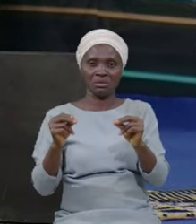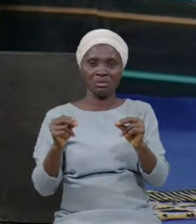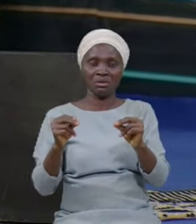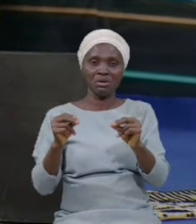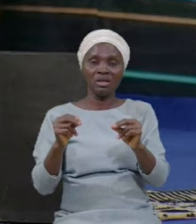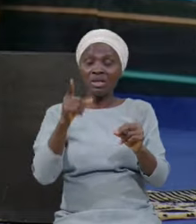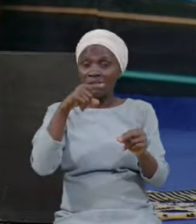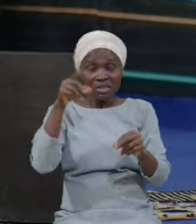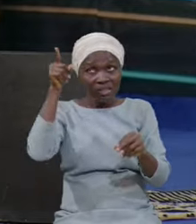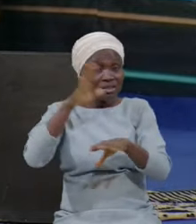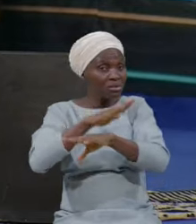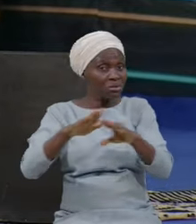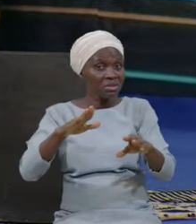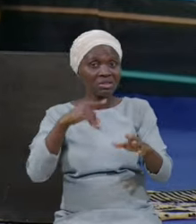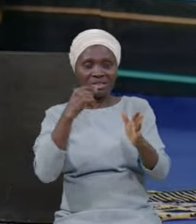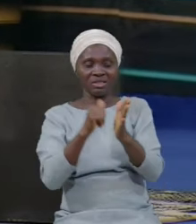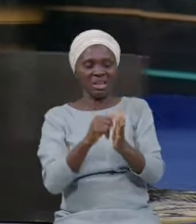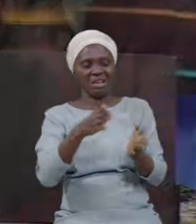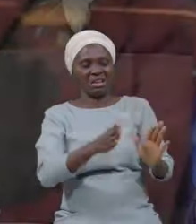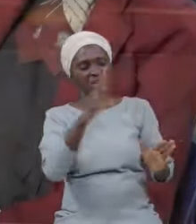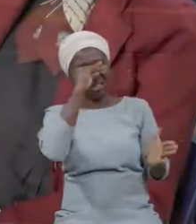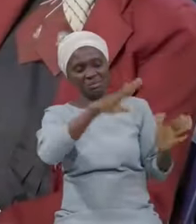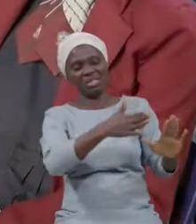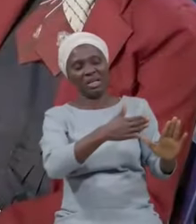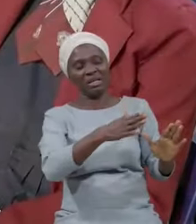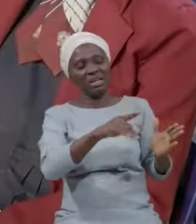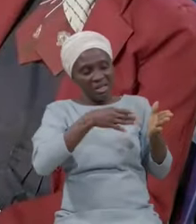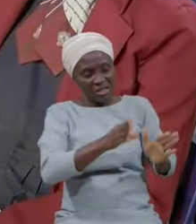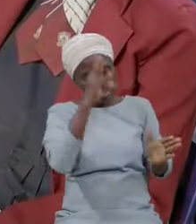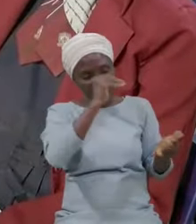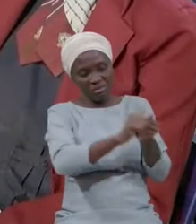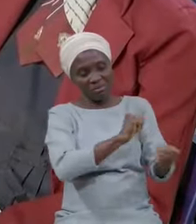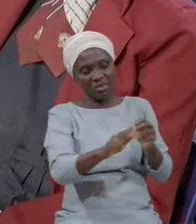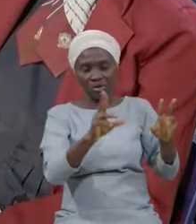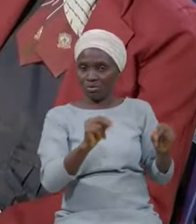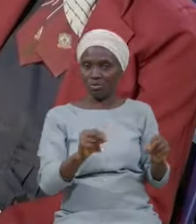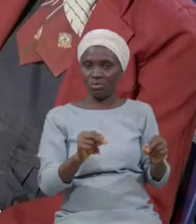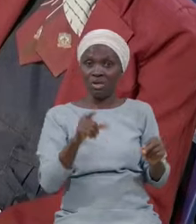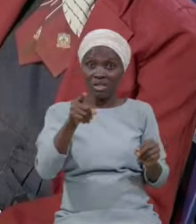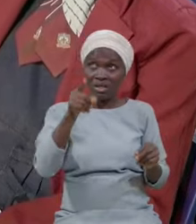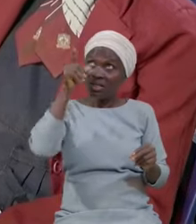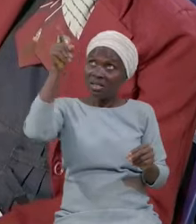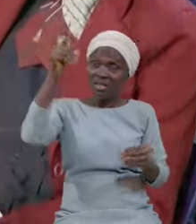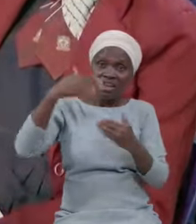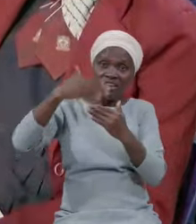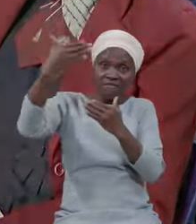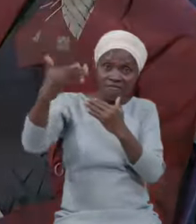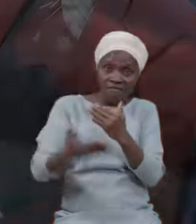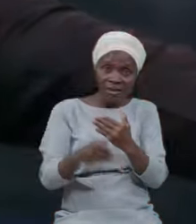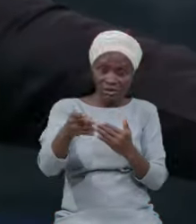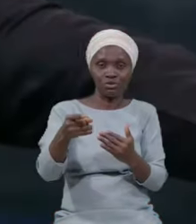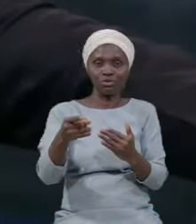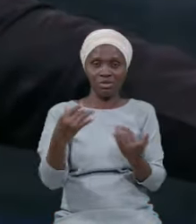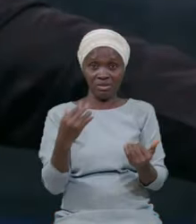he invites everyone. Look at the privilege the Lord is giving you and giving me and giving all of us. Look